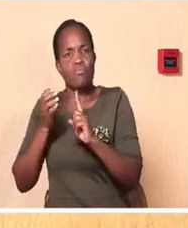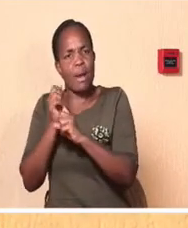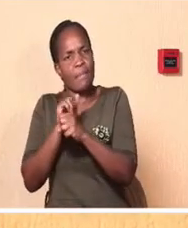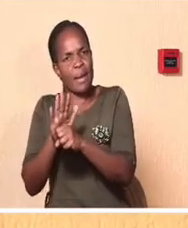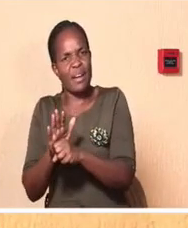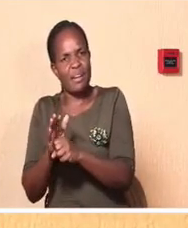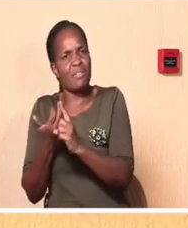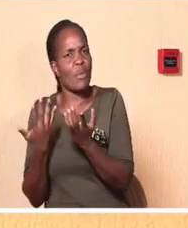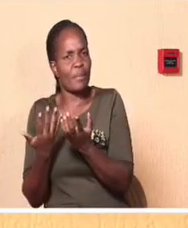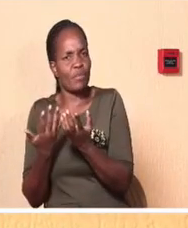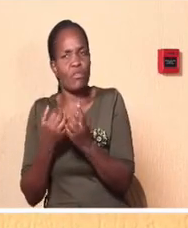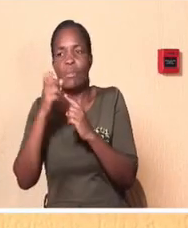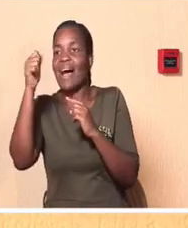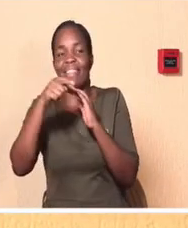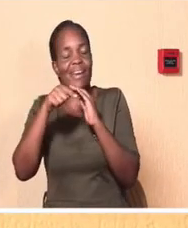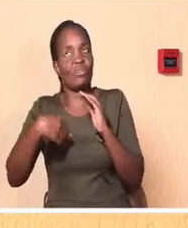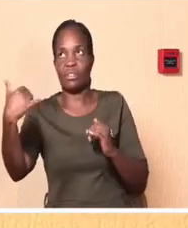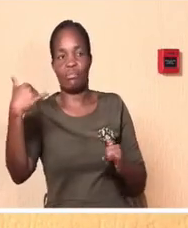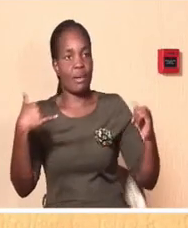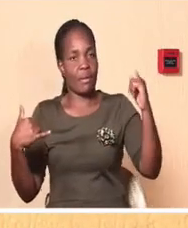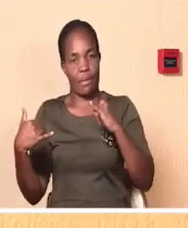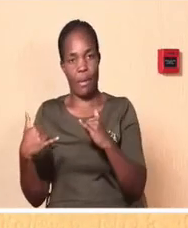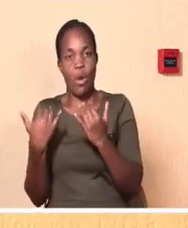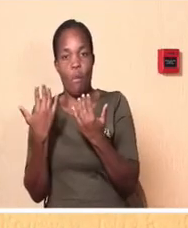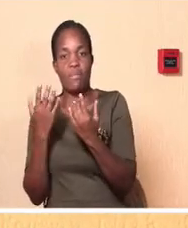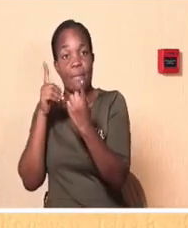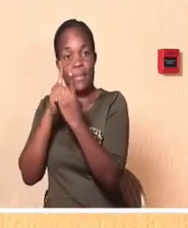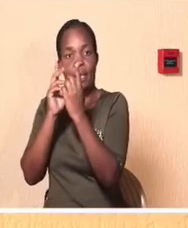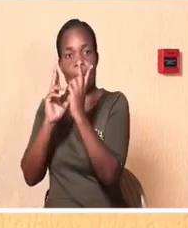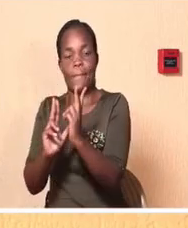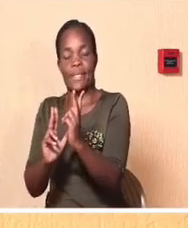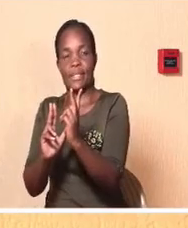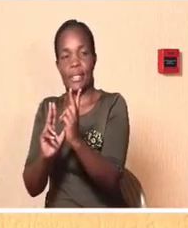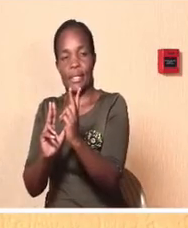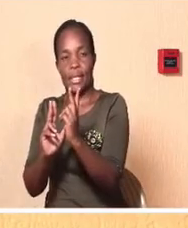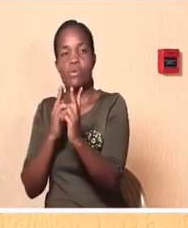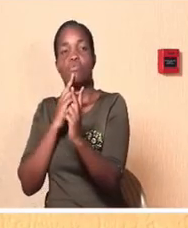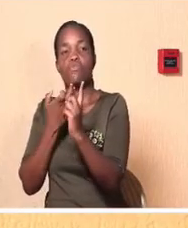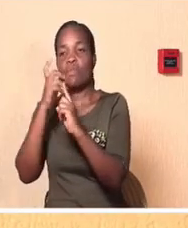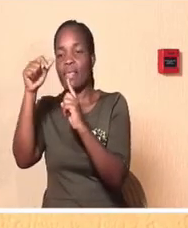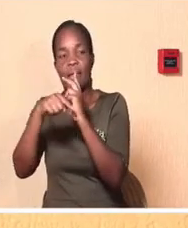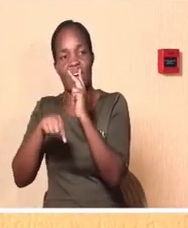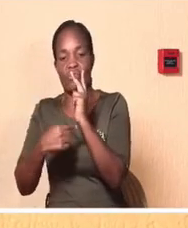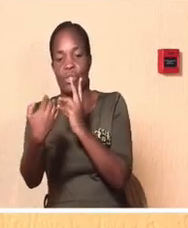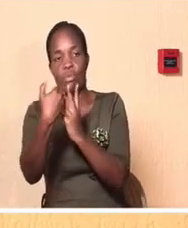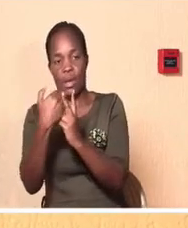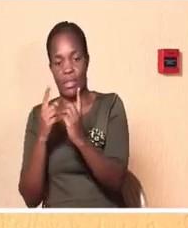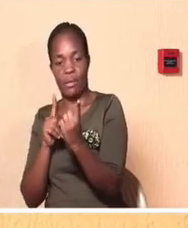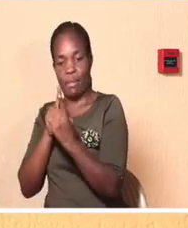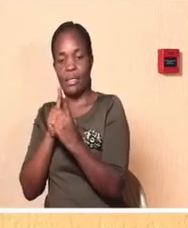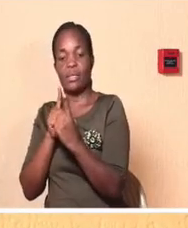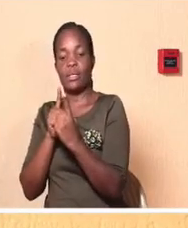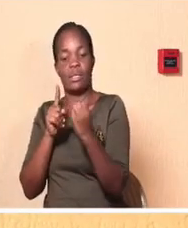either come from outside or they're in contact with someone who has come from outside. Yeah. So at the moment we don't have